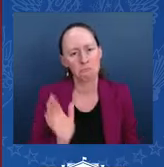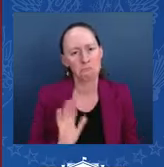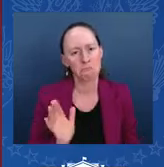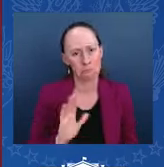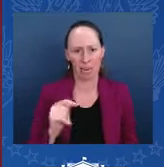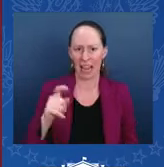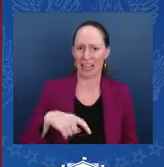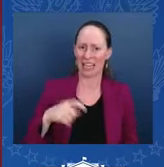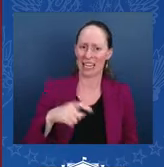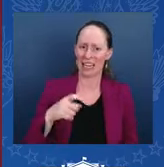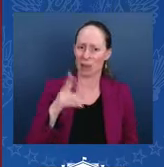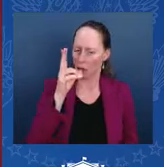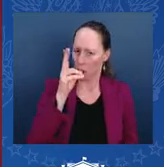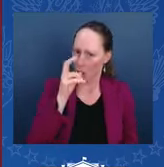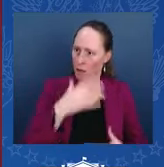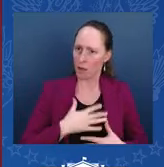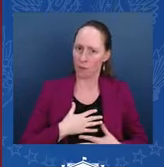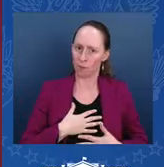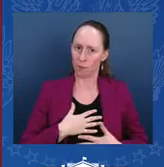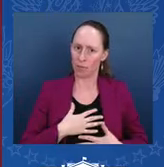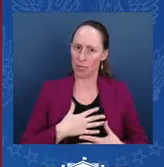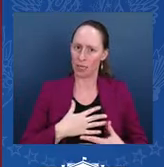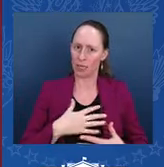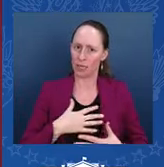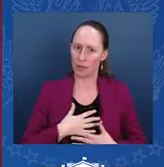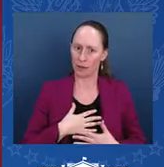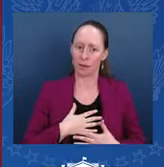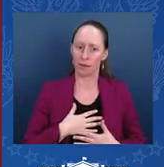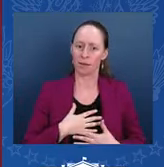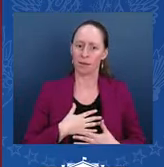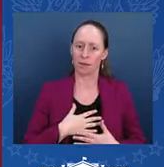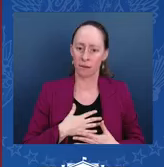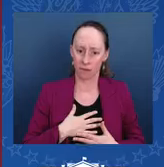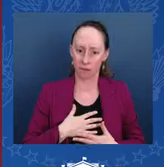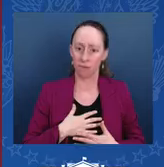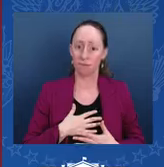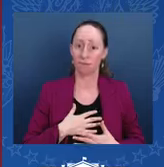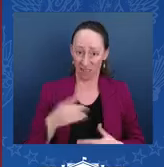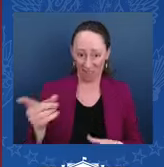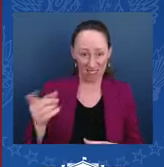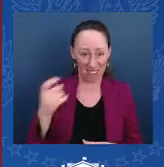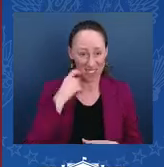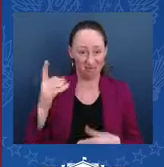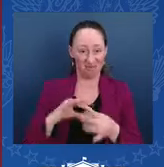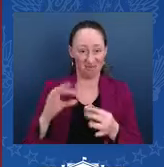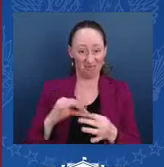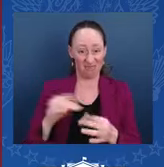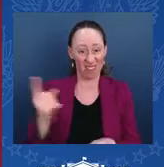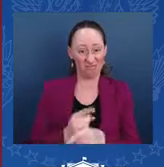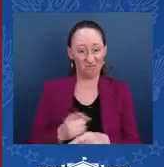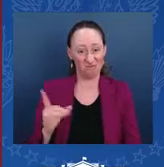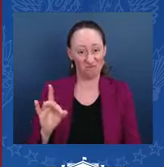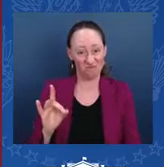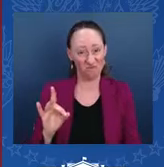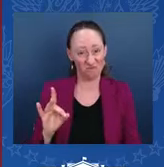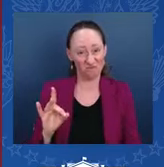For charging Americans, and he was right, this is not an exaggeration, 70 times more than